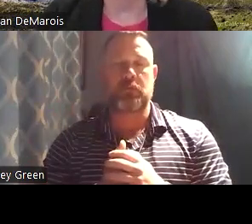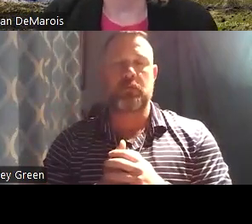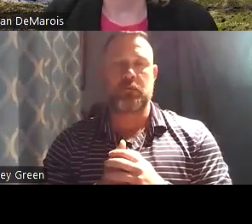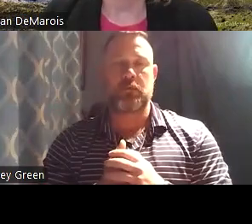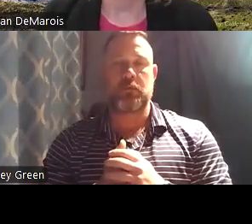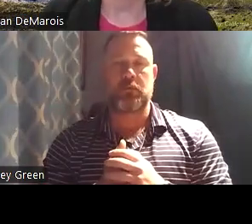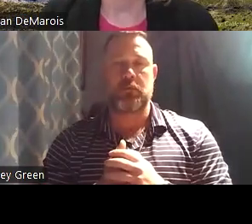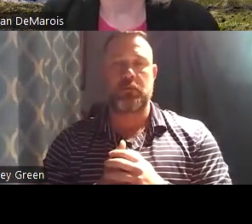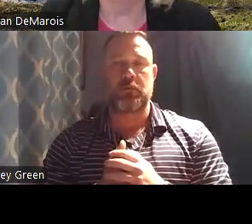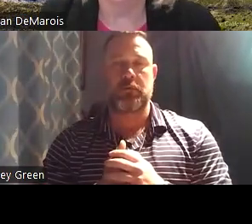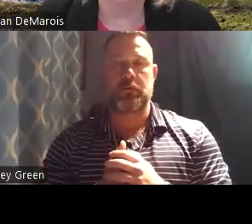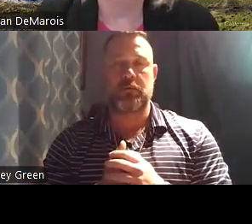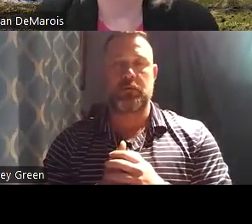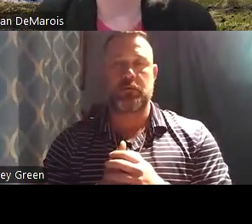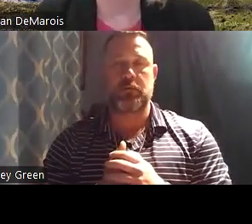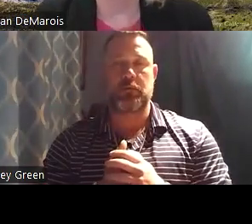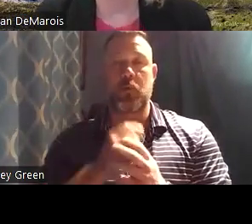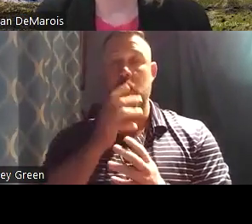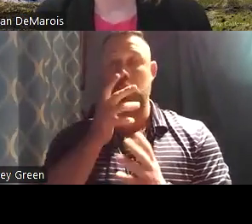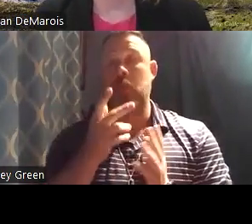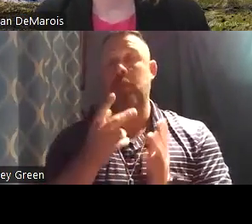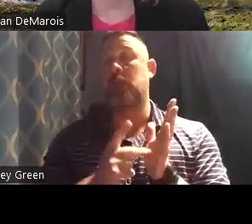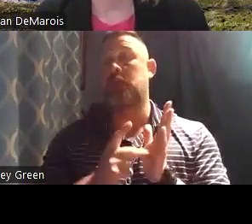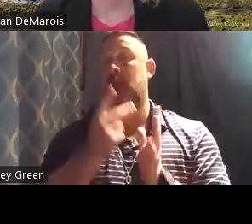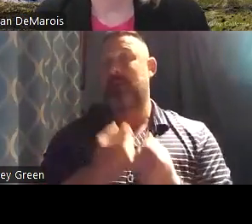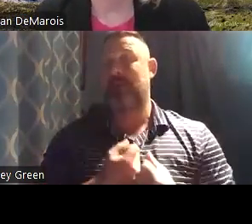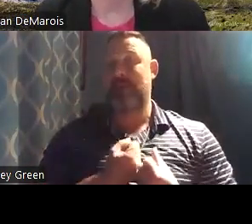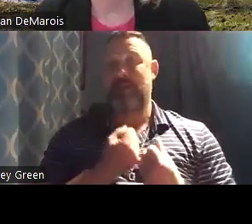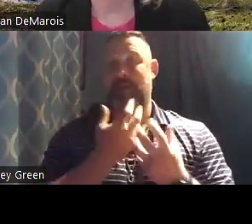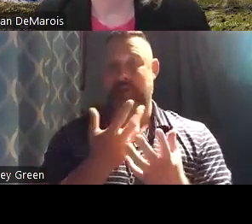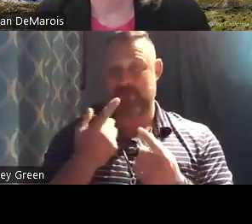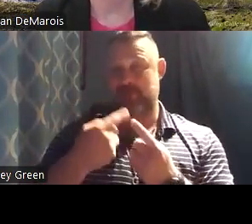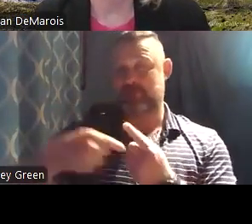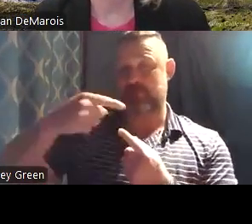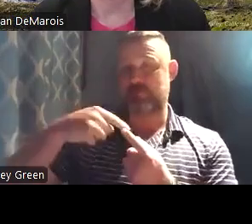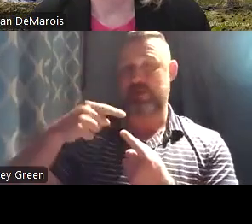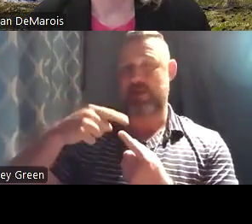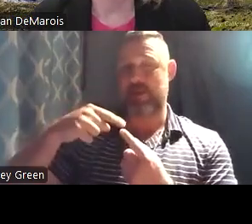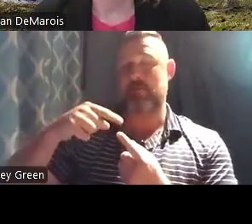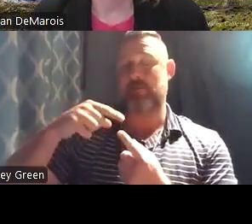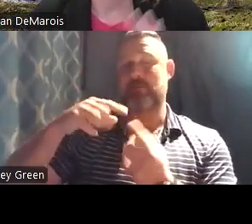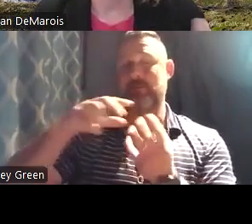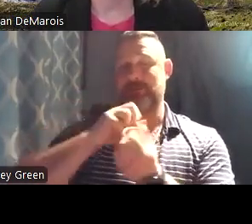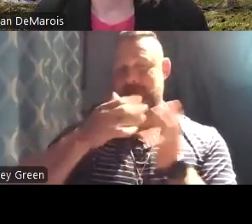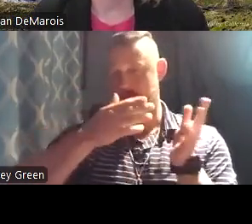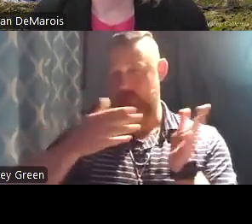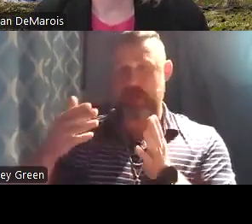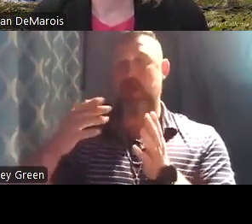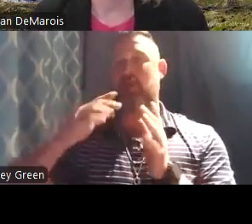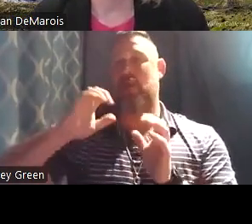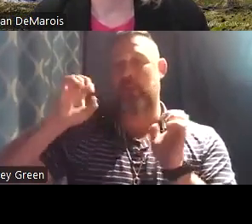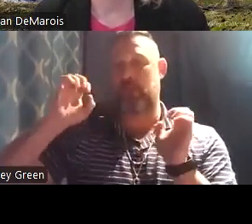be redoubling our efforts around disaster preparedness and emergency response, and you'll